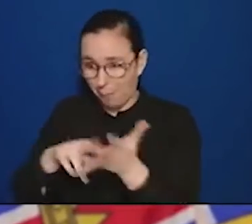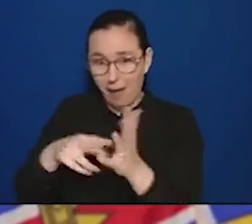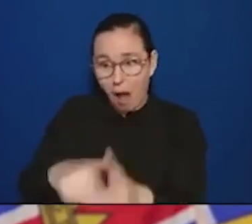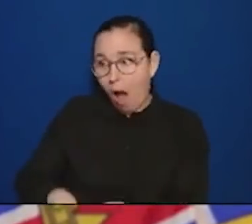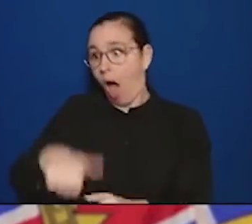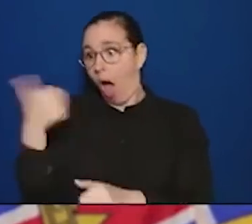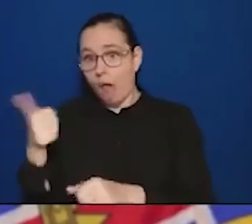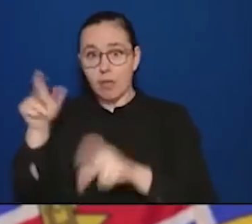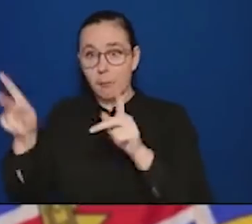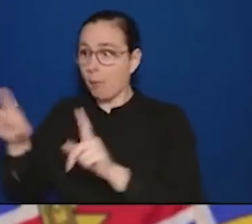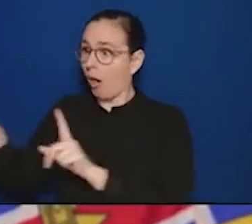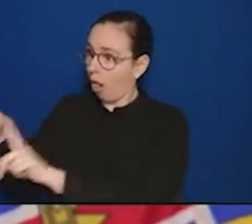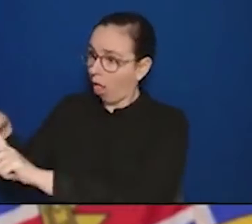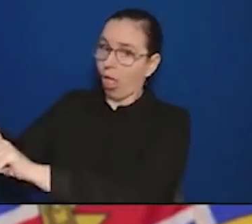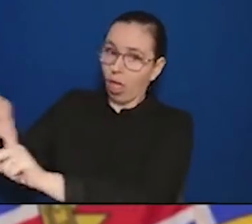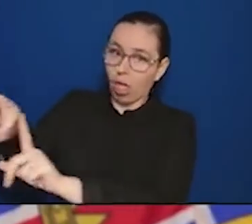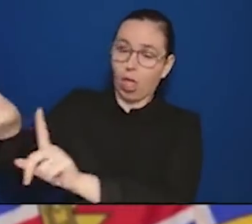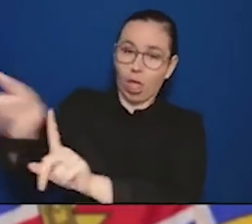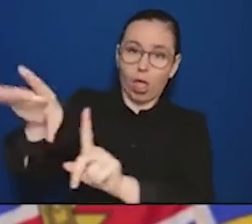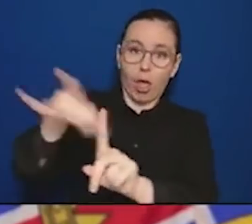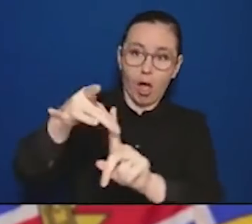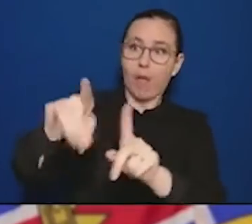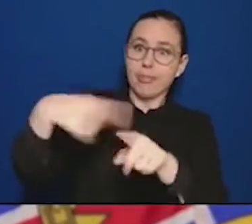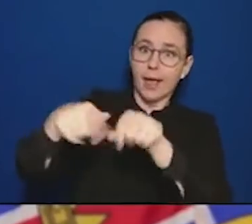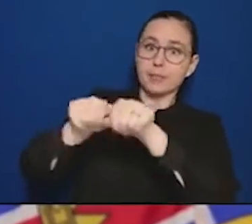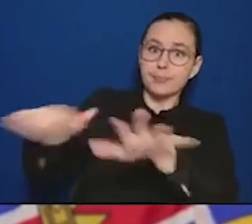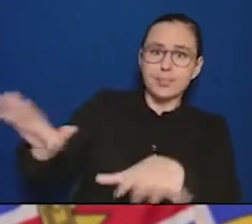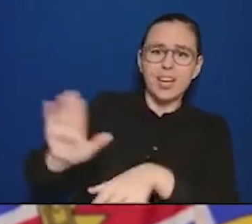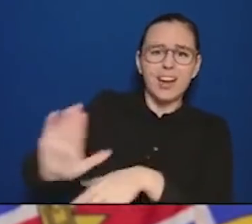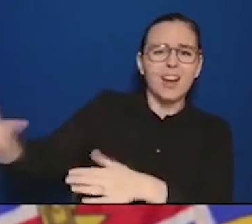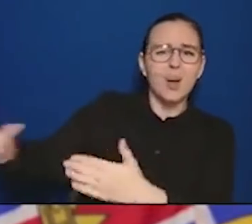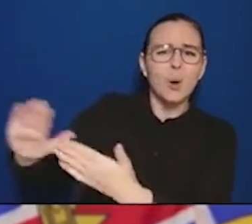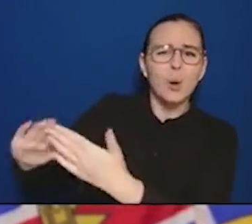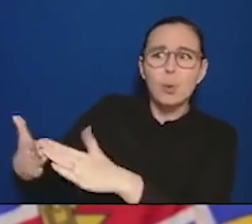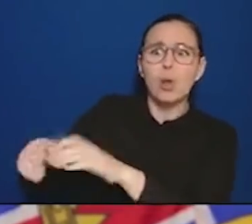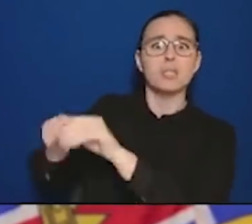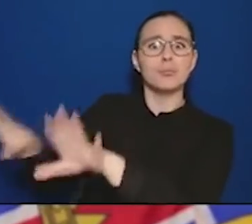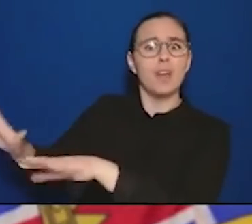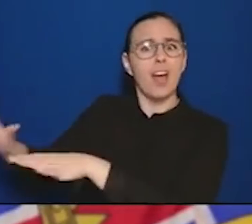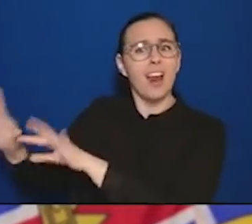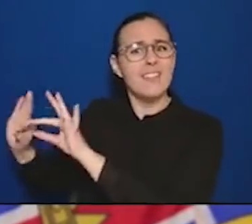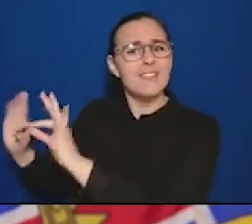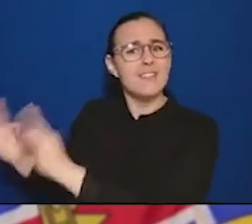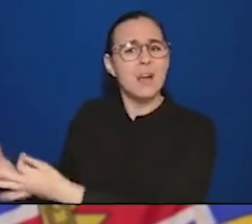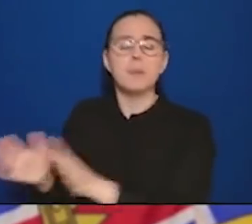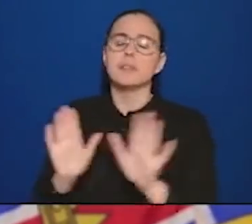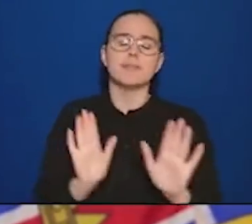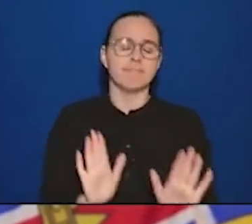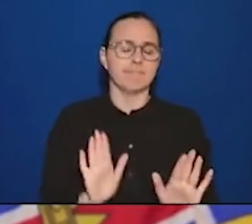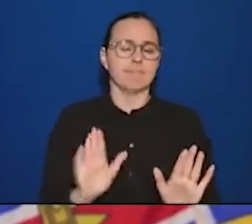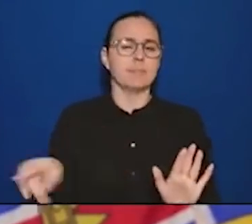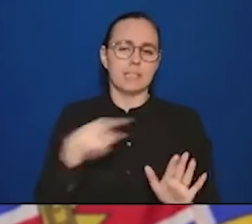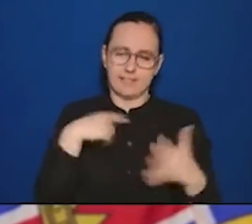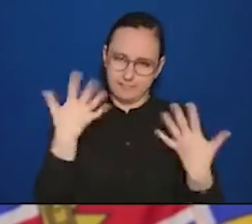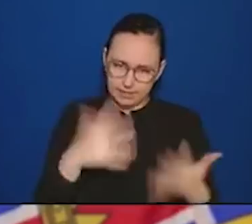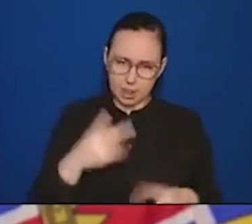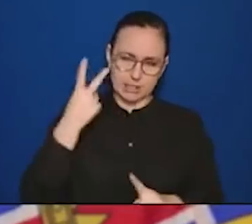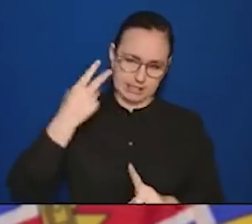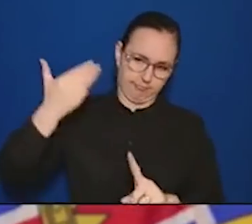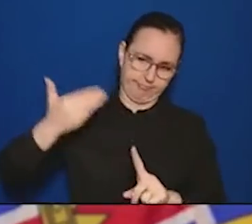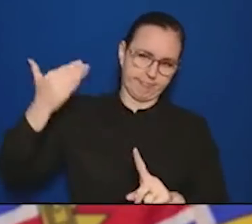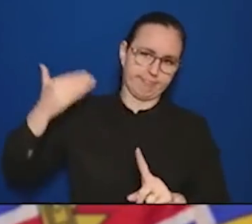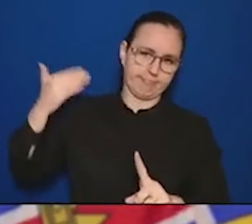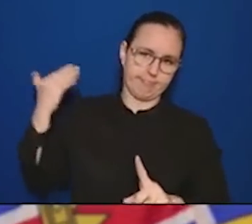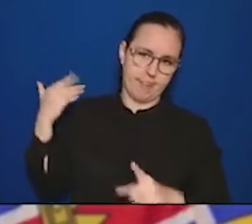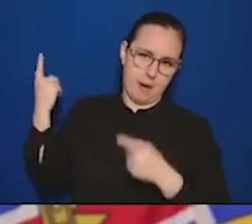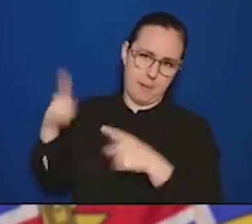families and it spreading in our community. And we have seen this far too many times. I have been an advocate, and as my